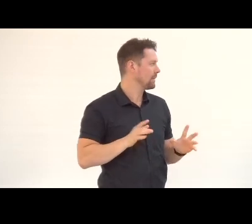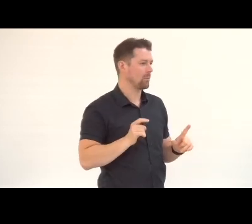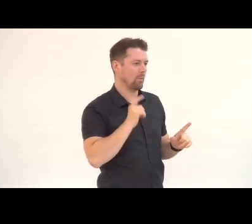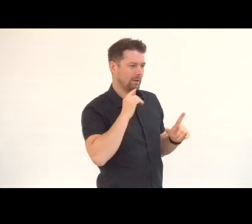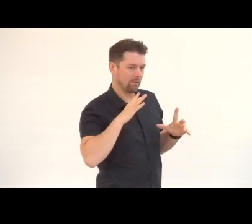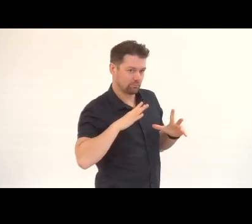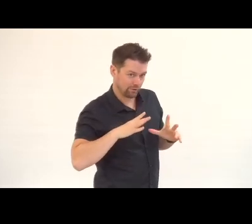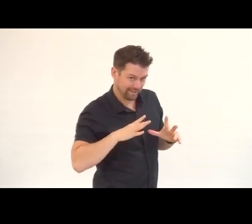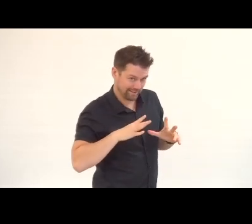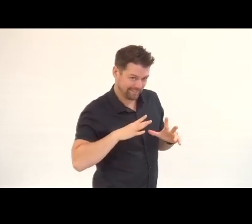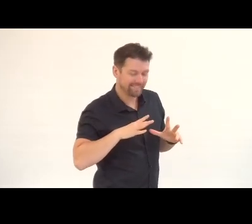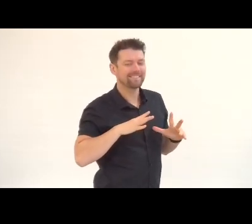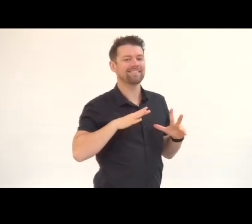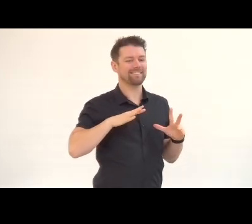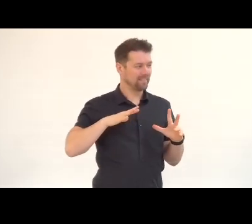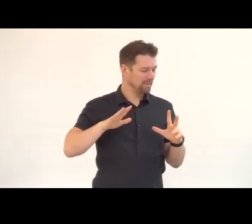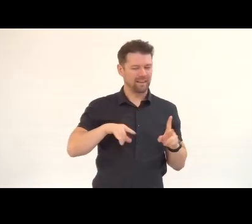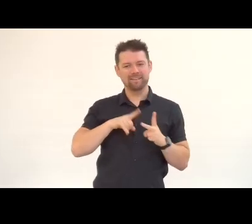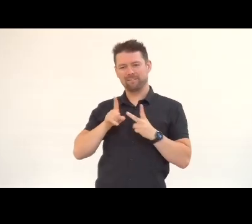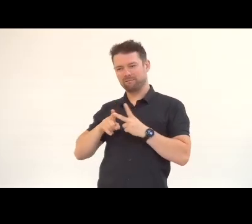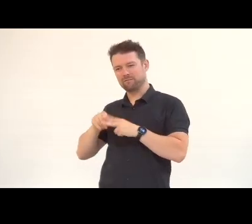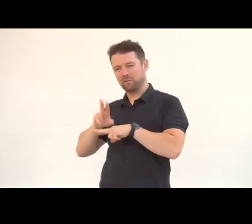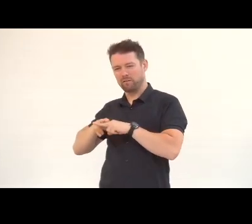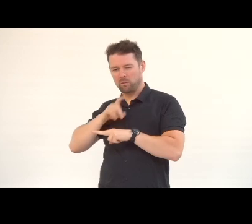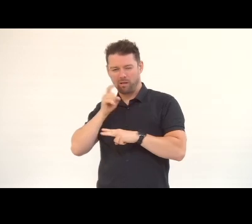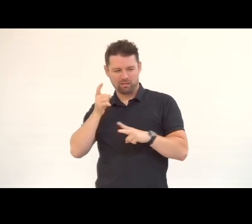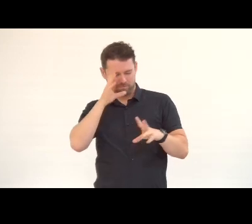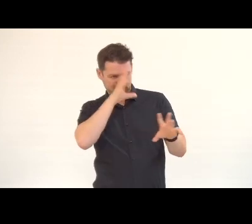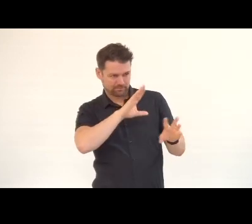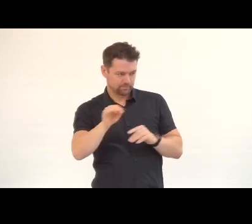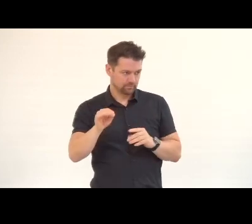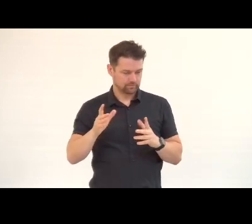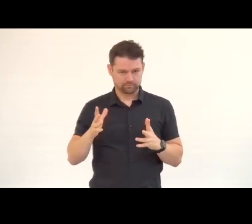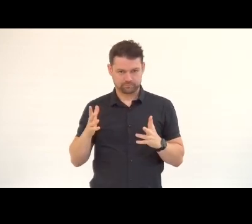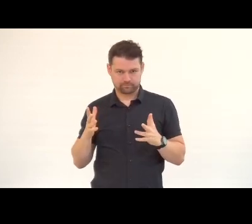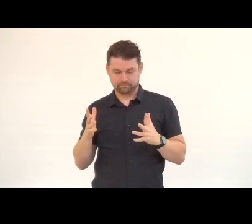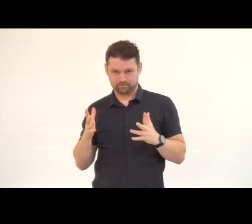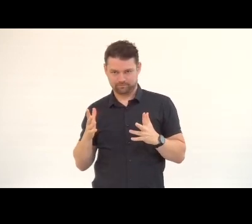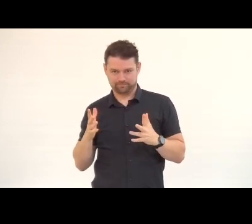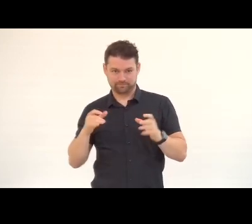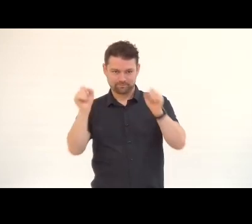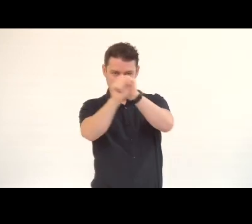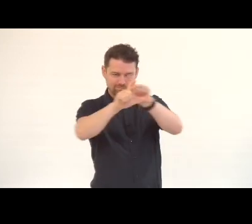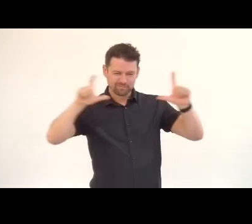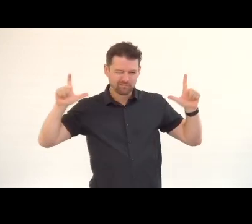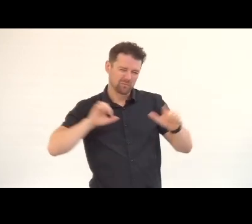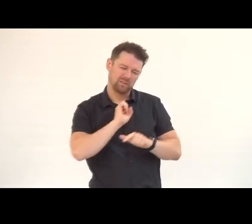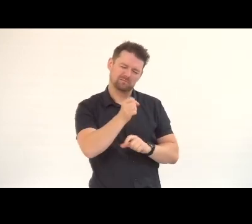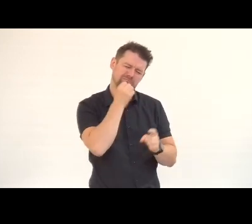then, then Florian will give us an overview and will take us to the missions with his